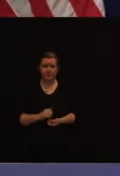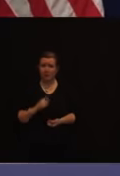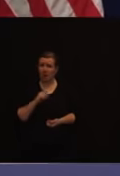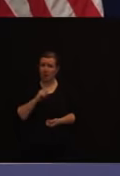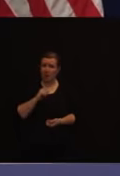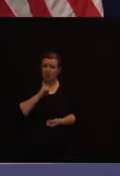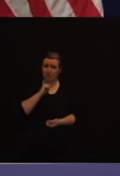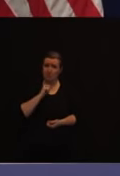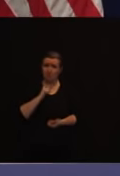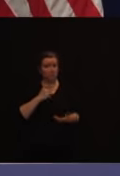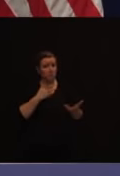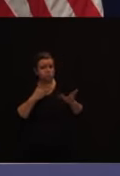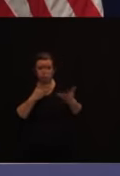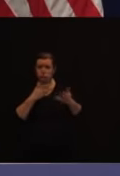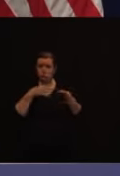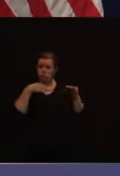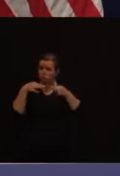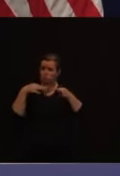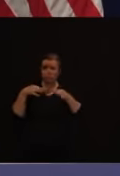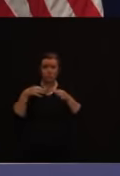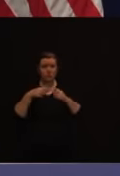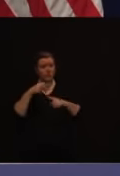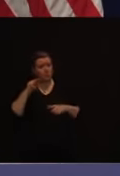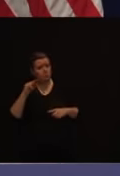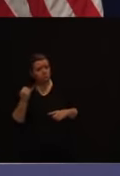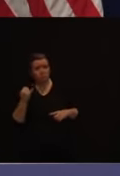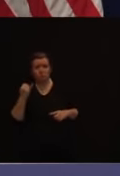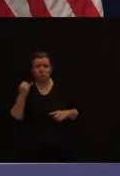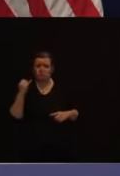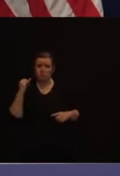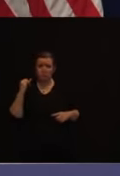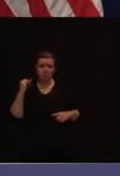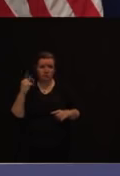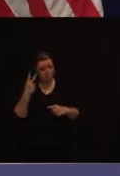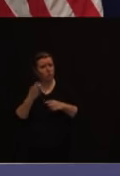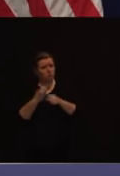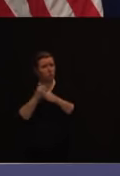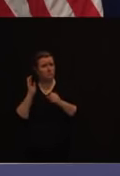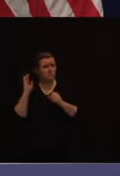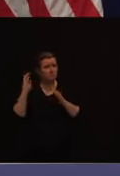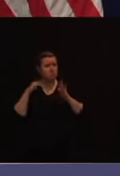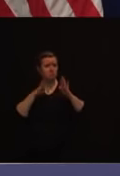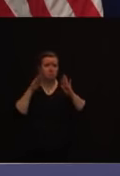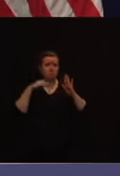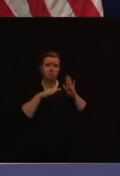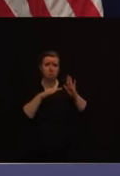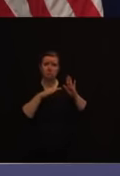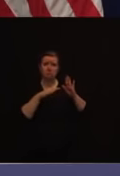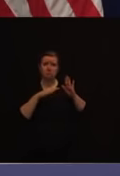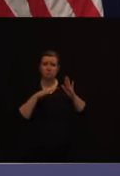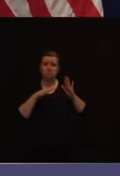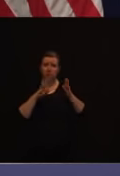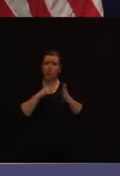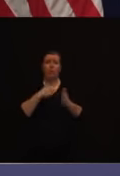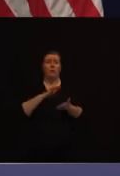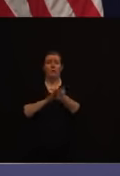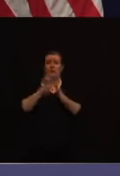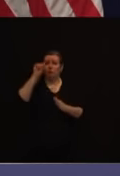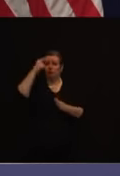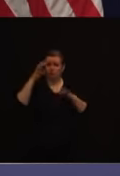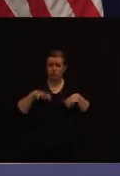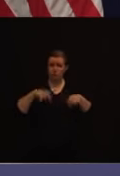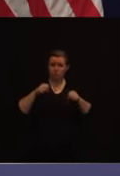we had accomplished in the first 2 years, what we inherited, some of the history of that going way back, in some cases 30